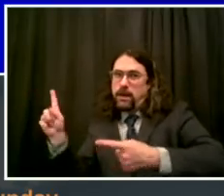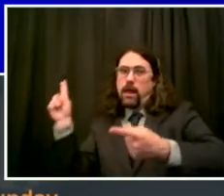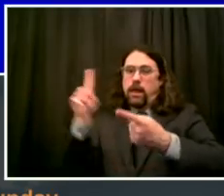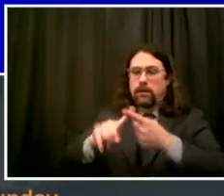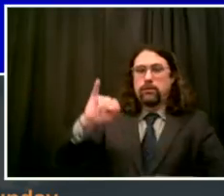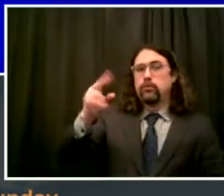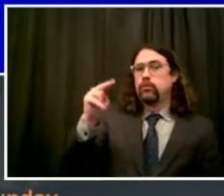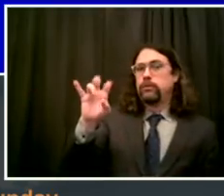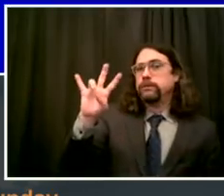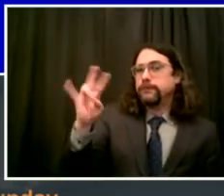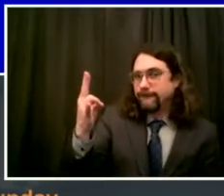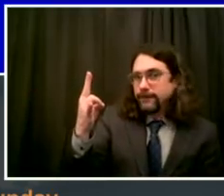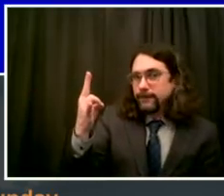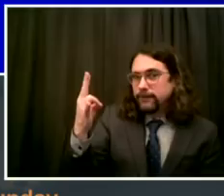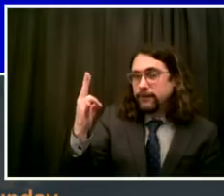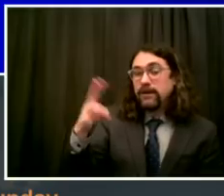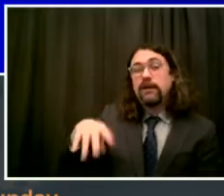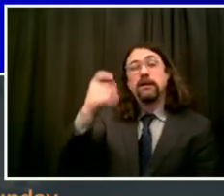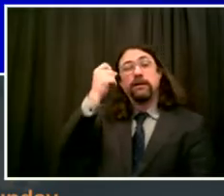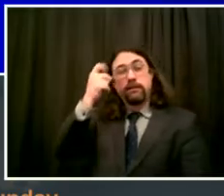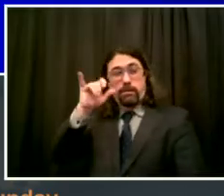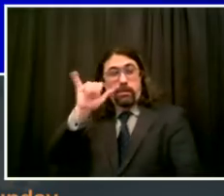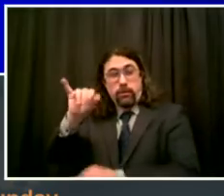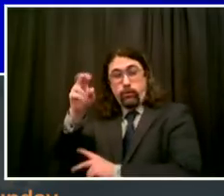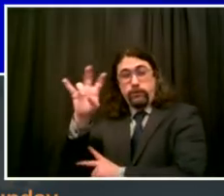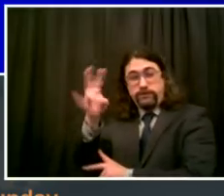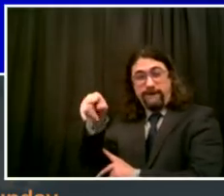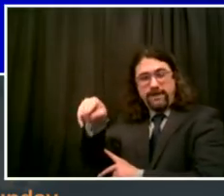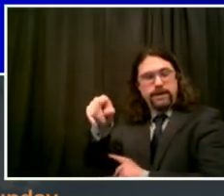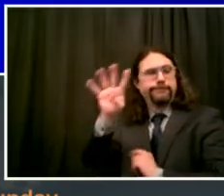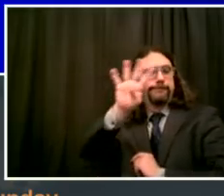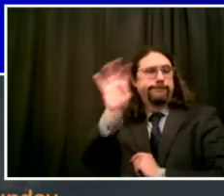only, and then suspended again for 2 weeks after that.